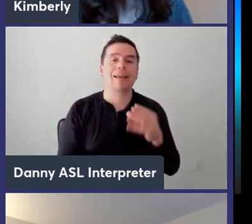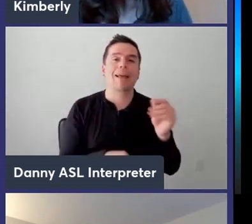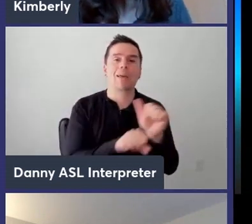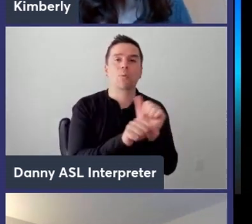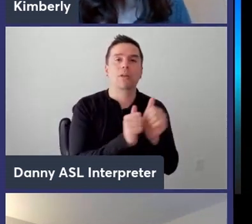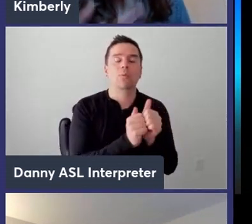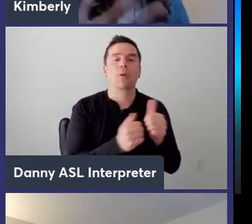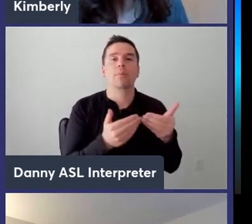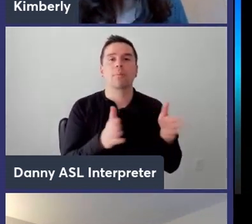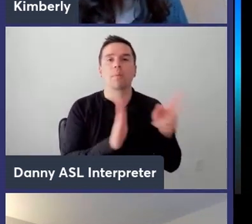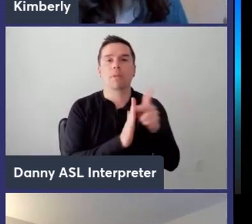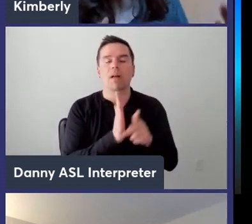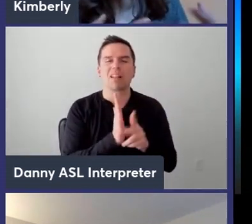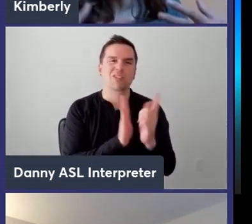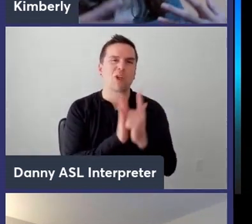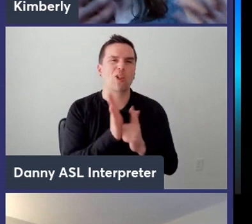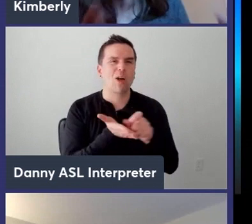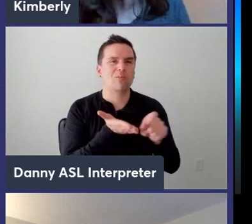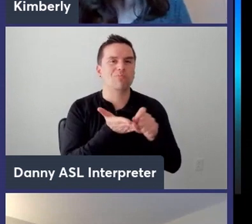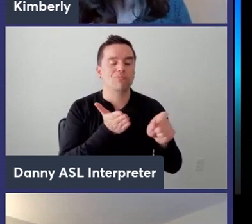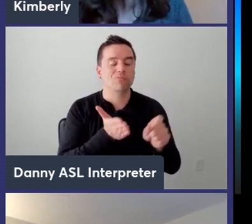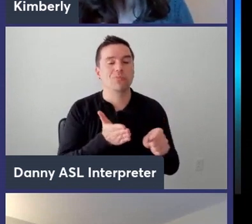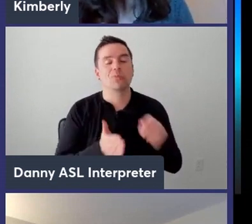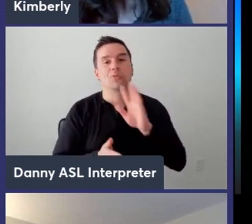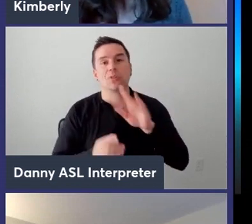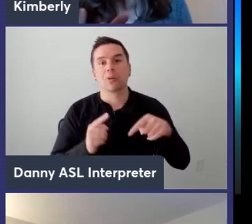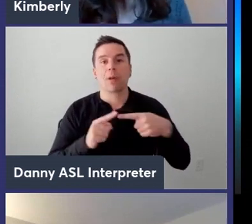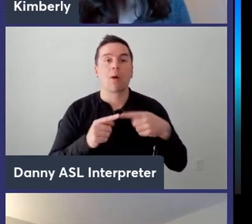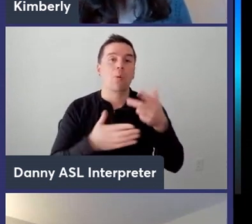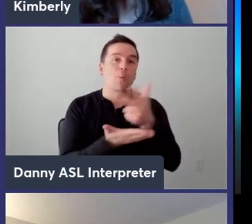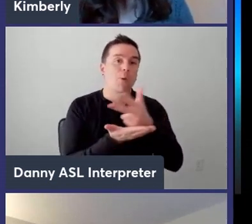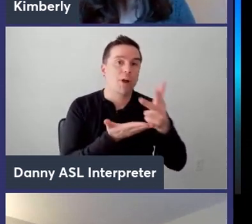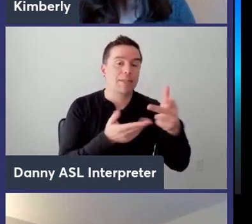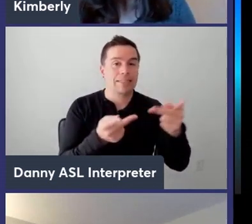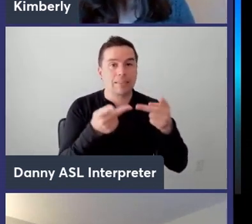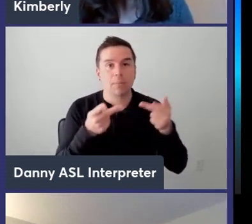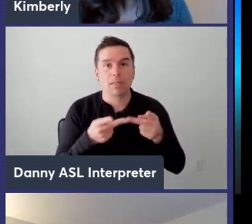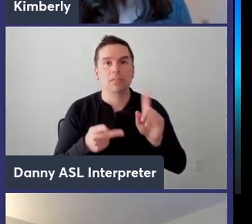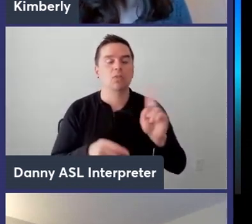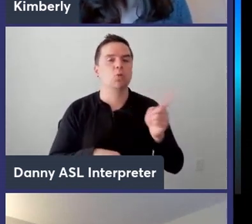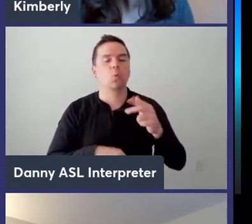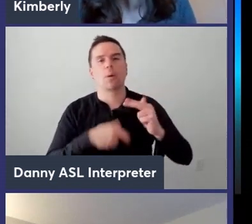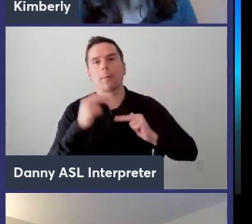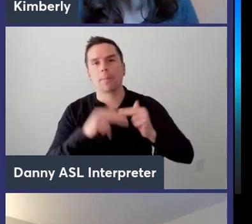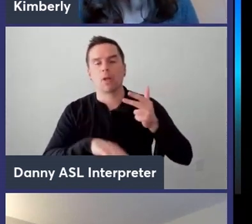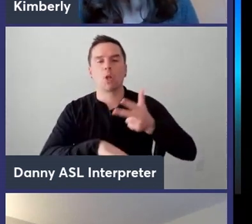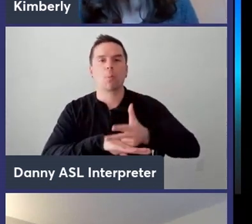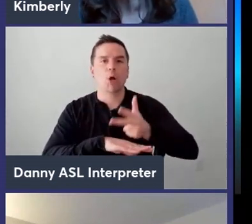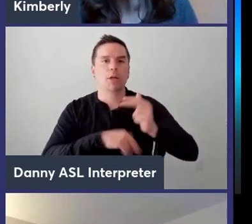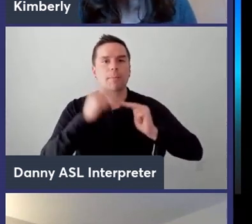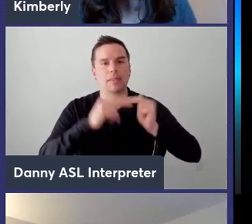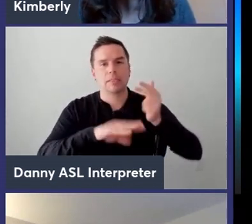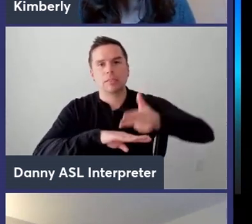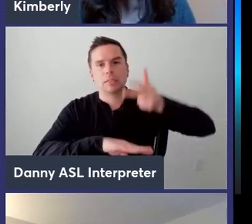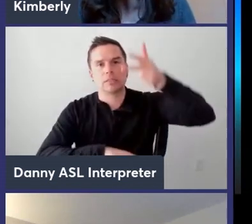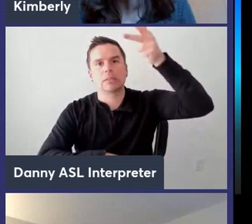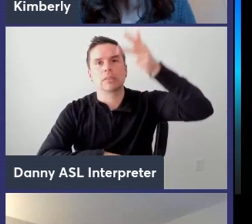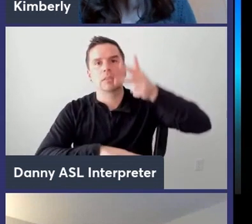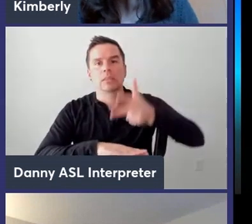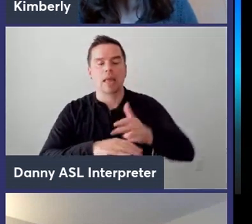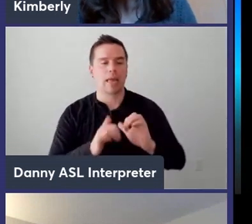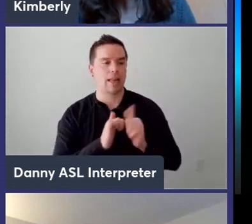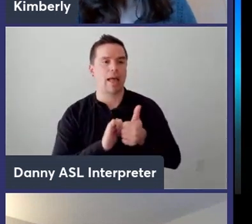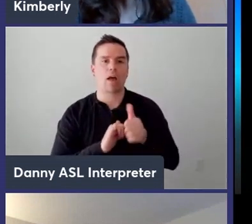about prices of parking spaces and parking in general, where we're going to build parking lots, and how that will change driver behavior so that we